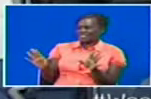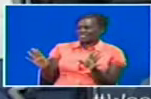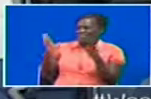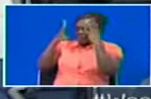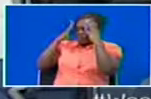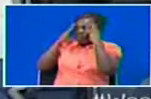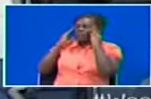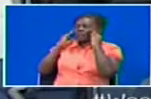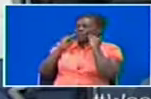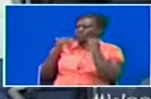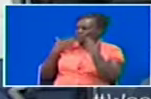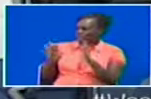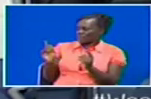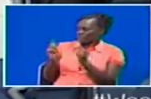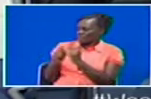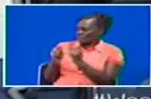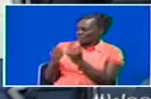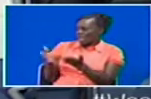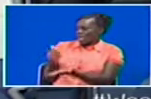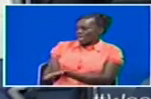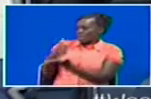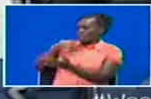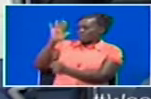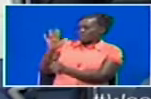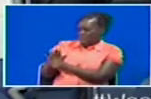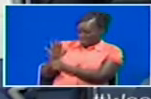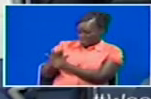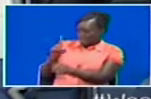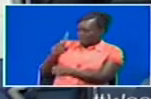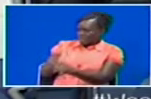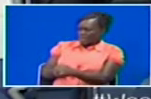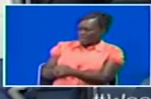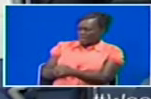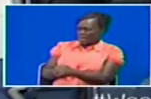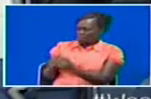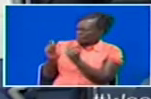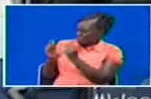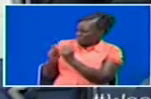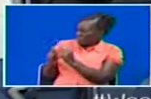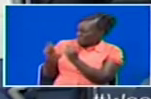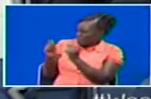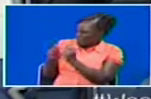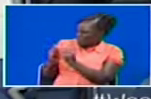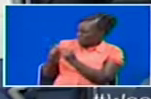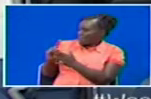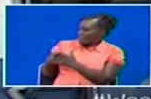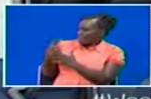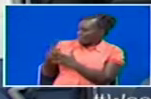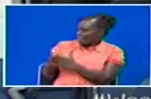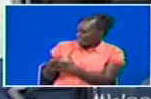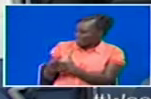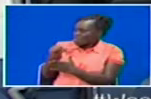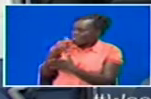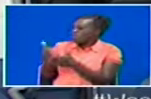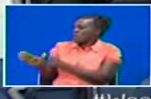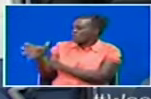I felt at that time has helped me a lot. Whenever you are in so much pain, then you come up with new